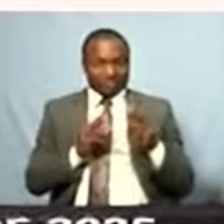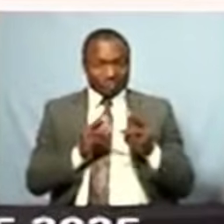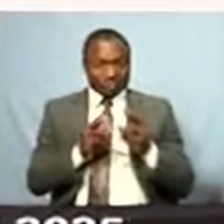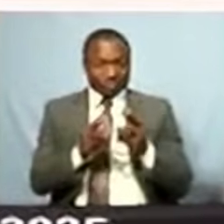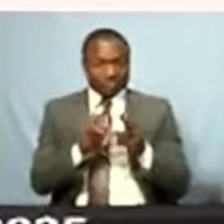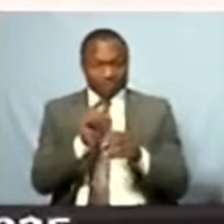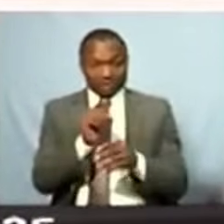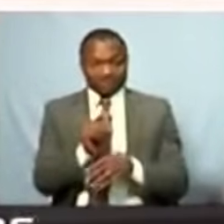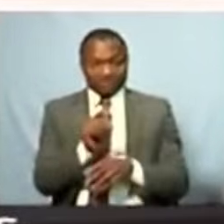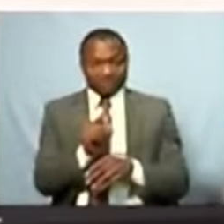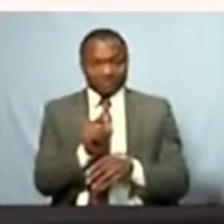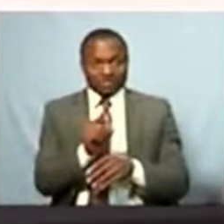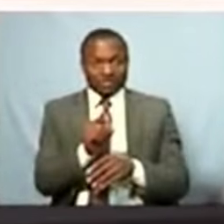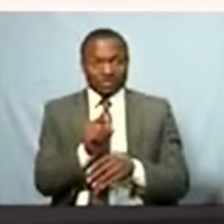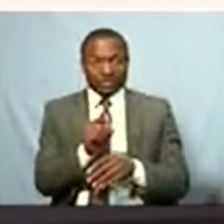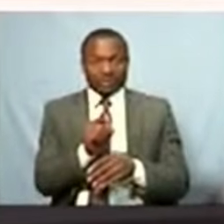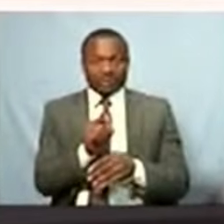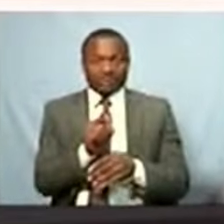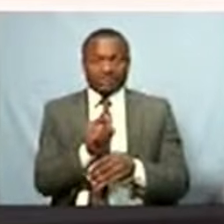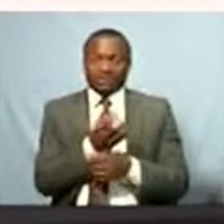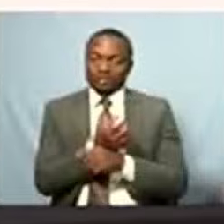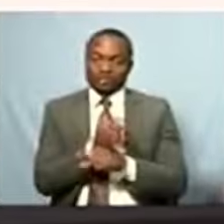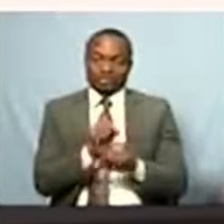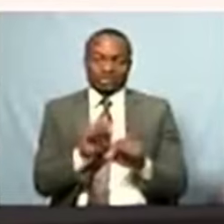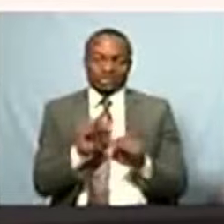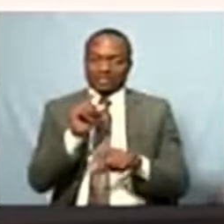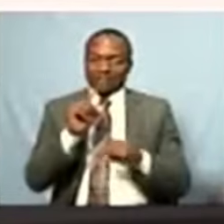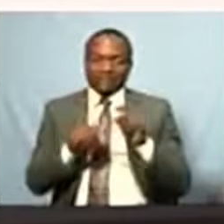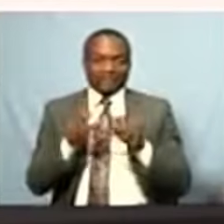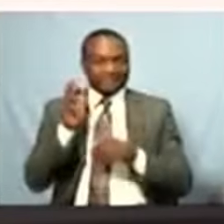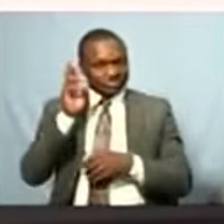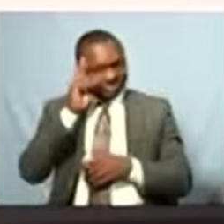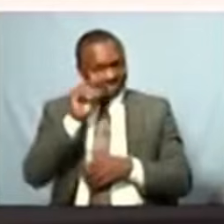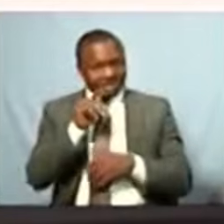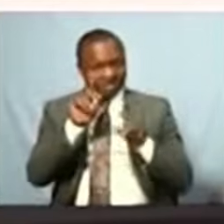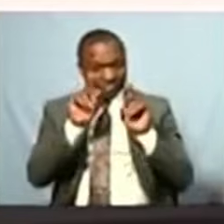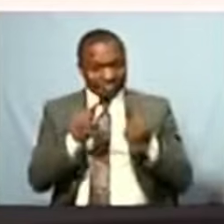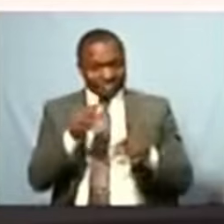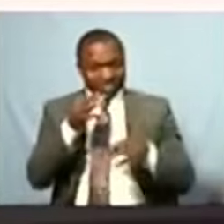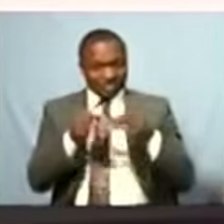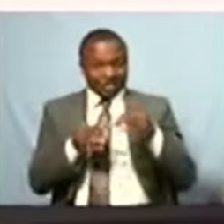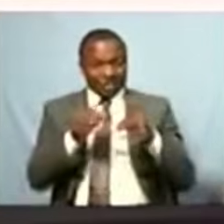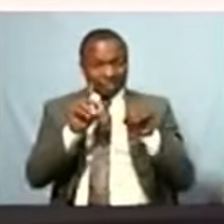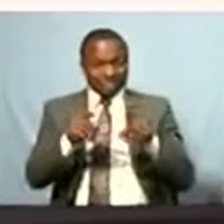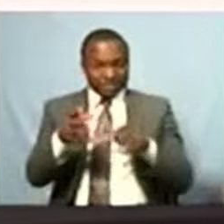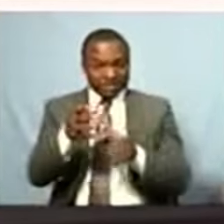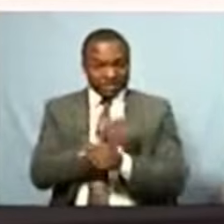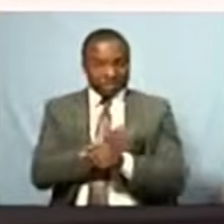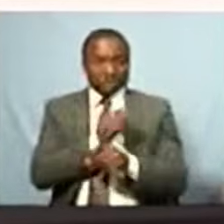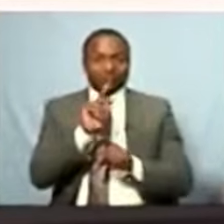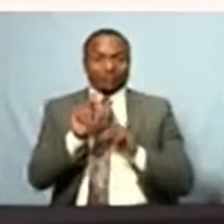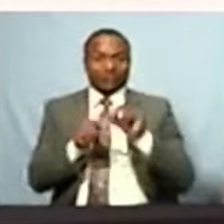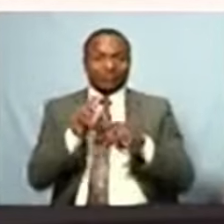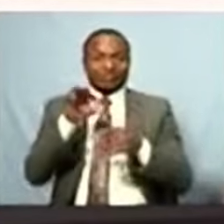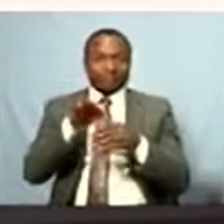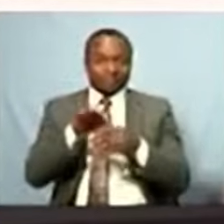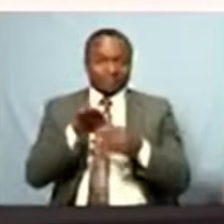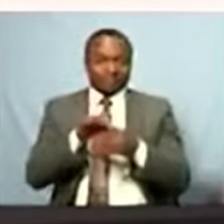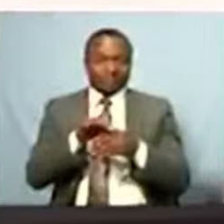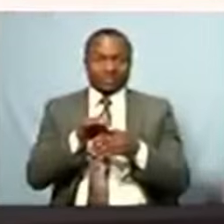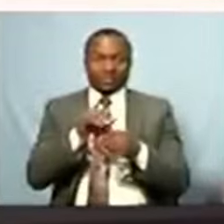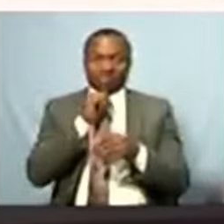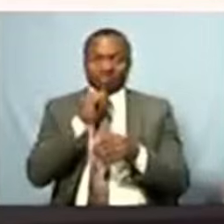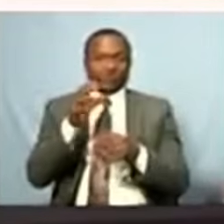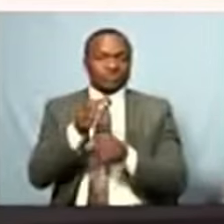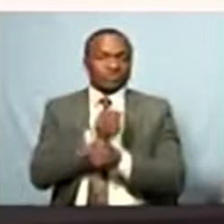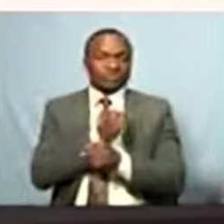that is the alternative that I can't recall properly, to say that person, even if the person wins, people vote for the person, but they will not be the